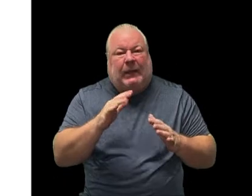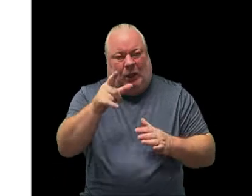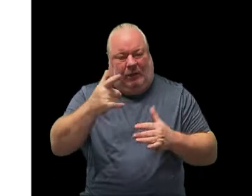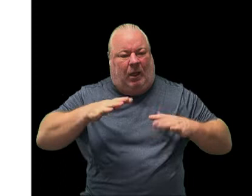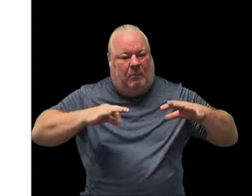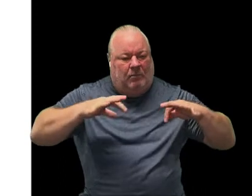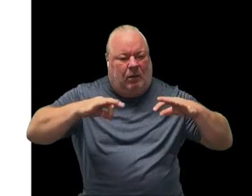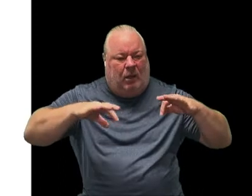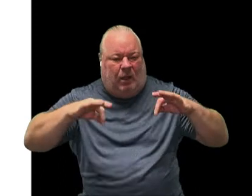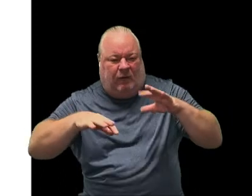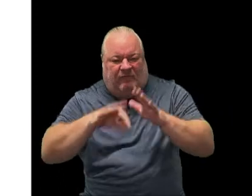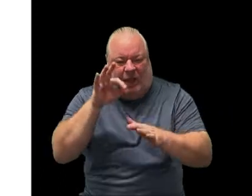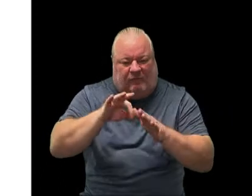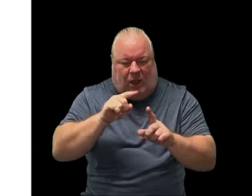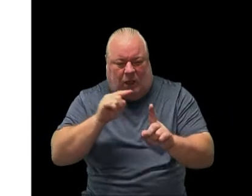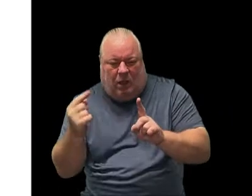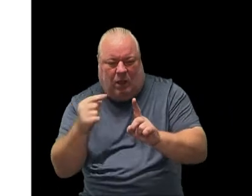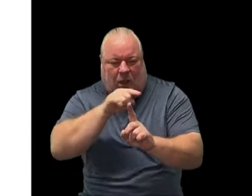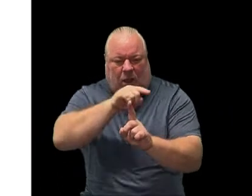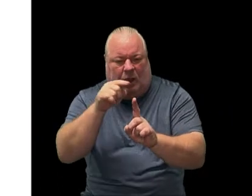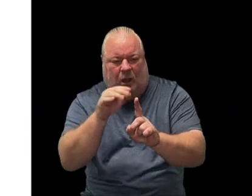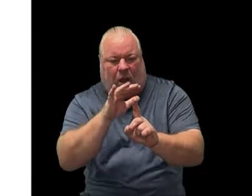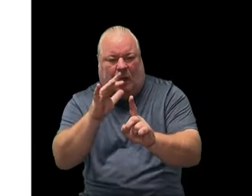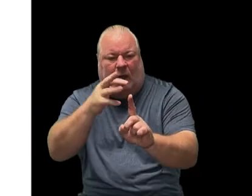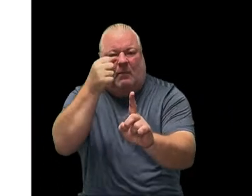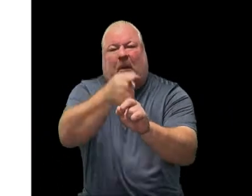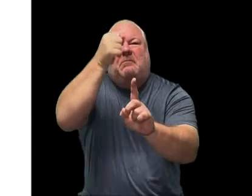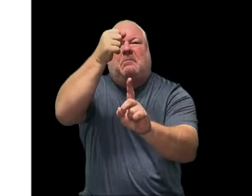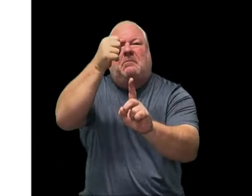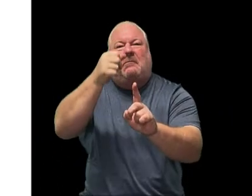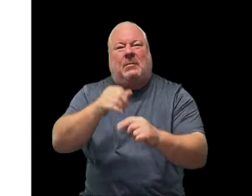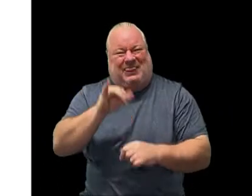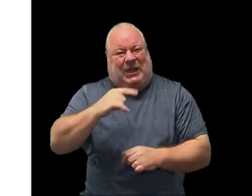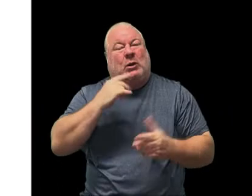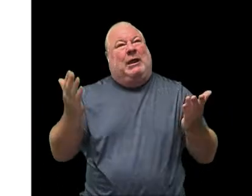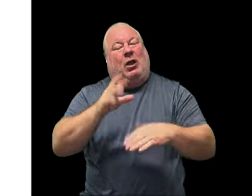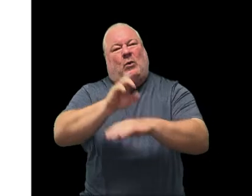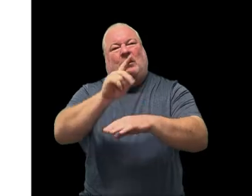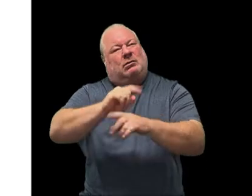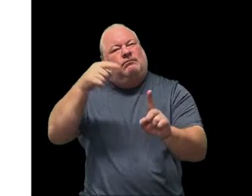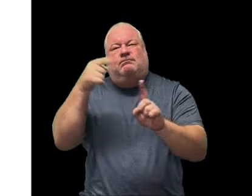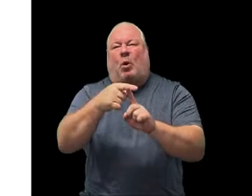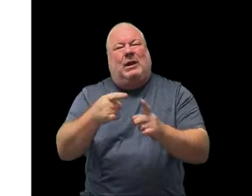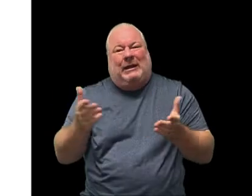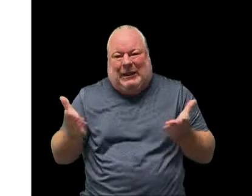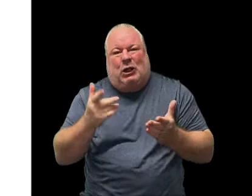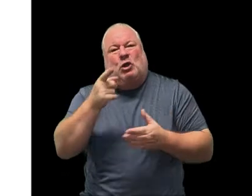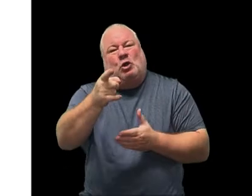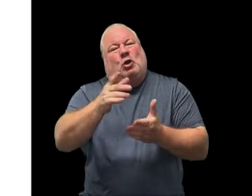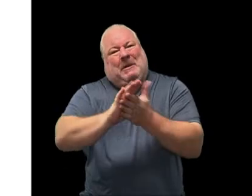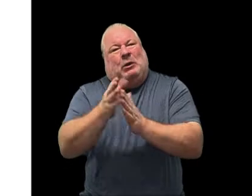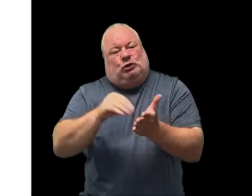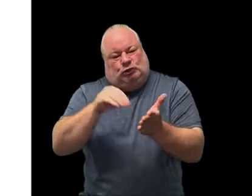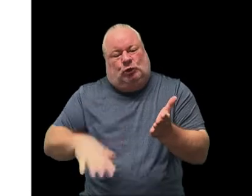really being a student. And that's what this place is all about. You also love